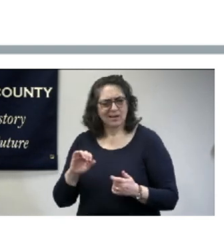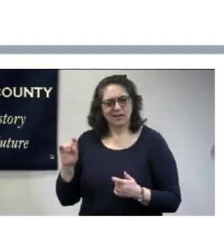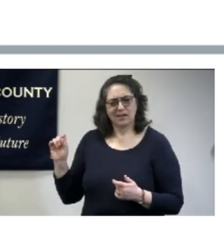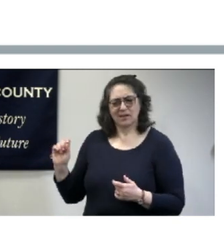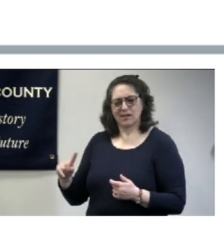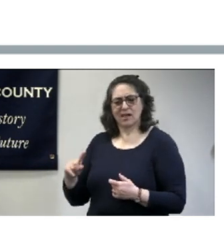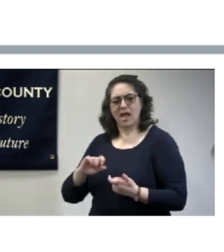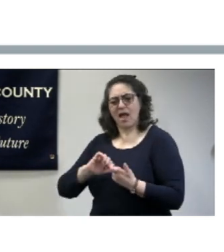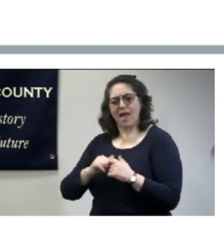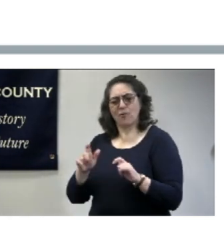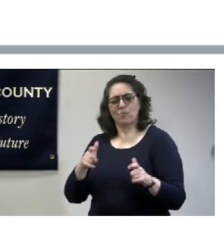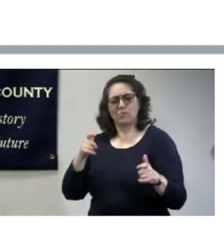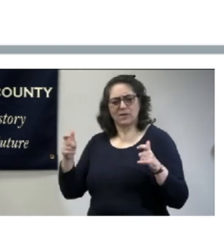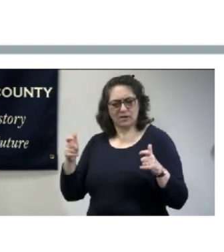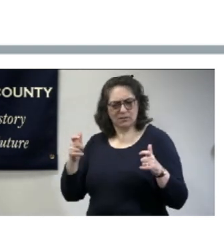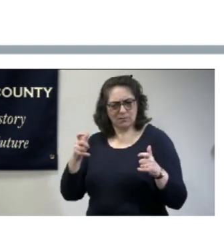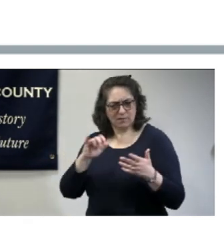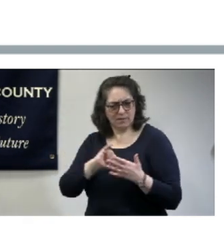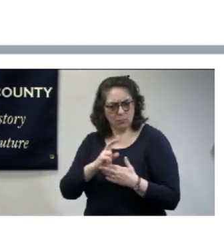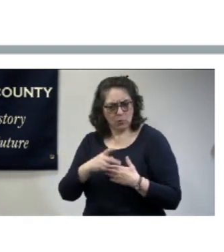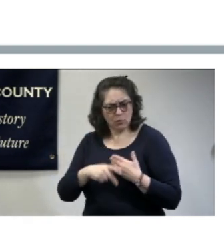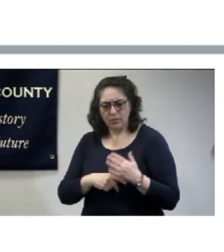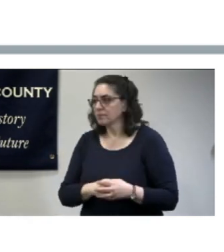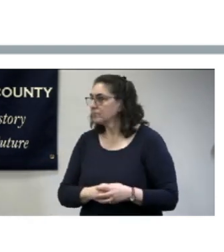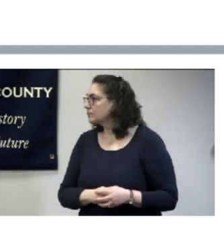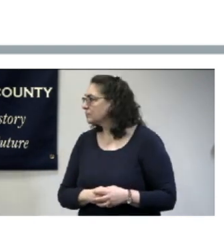Nina would have that information.